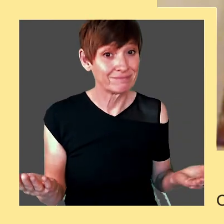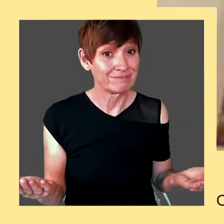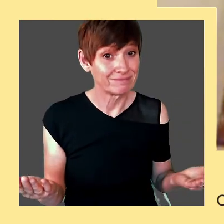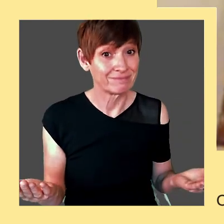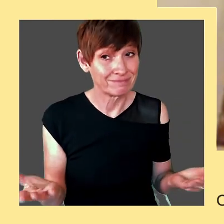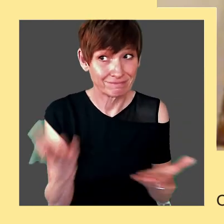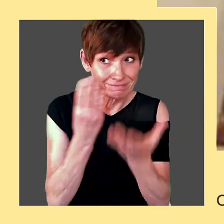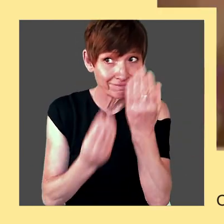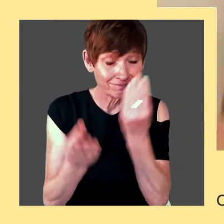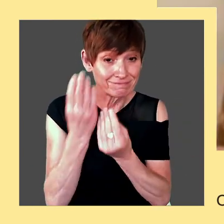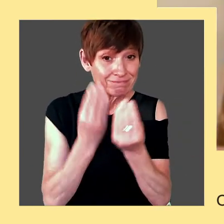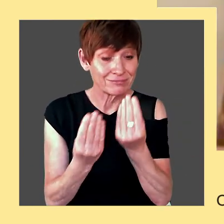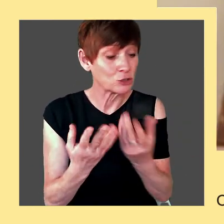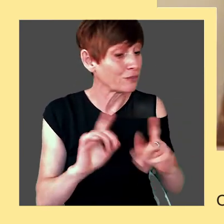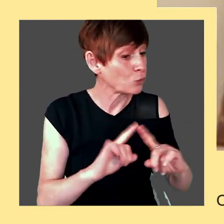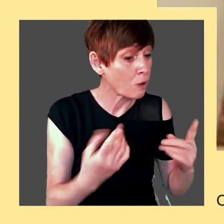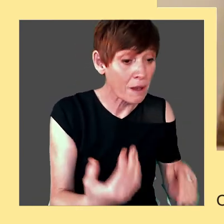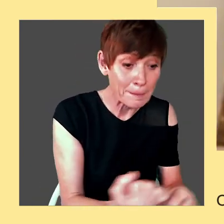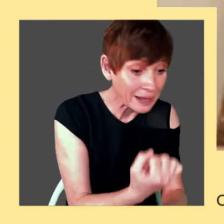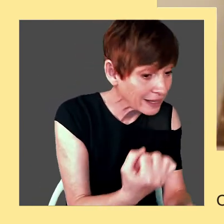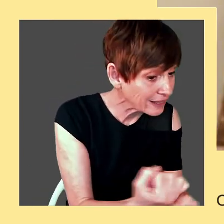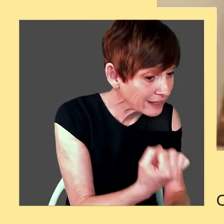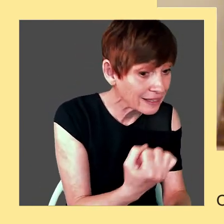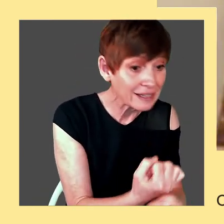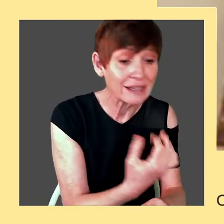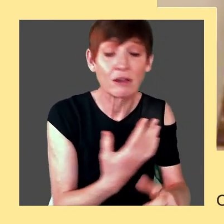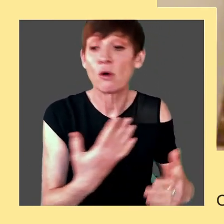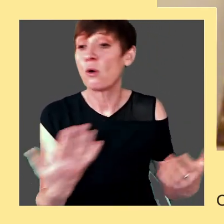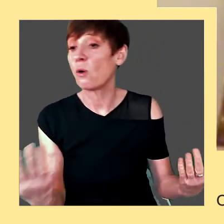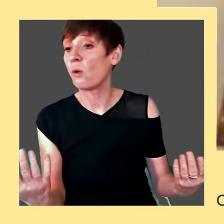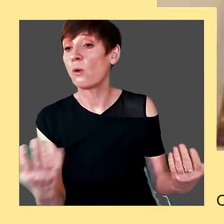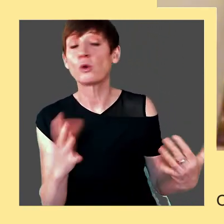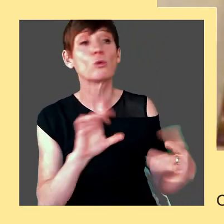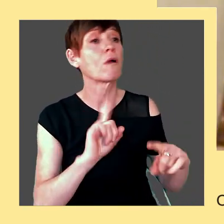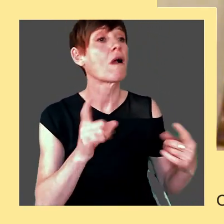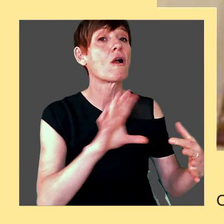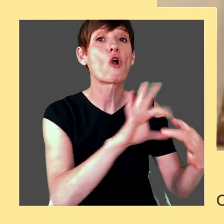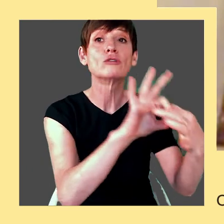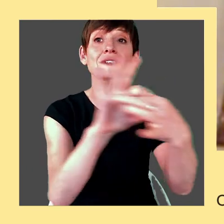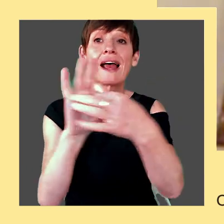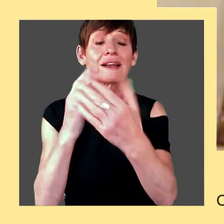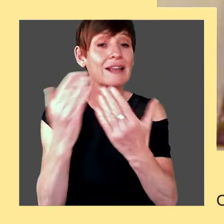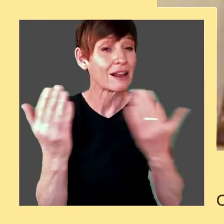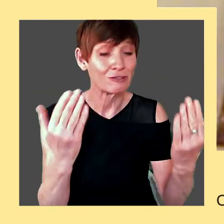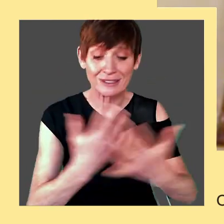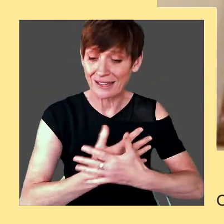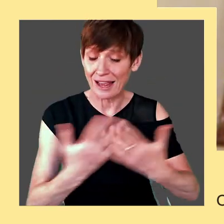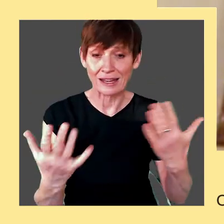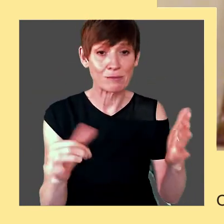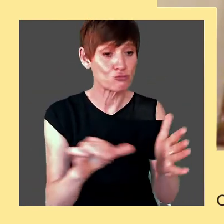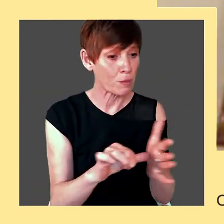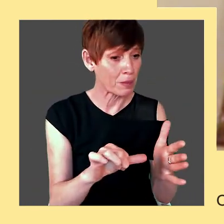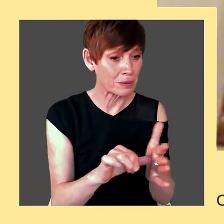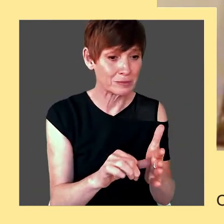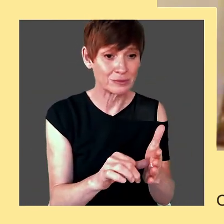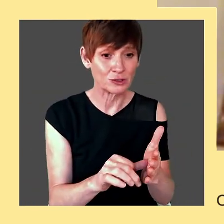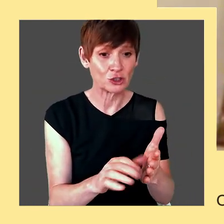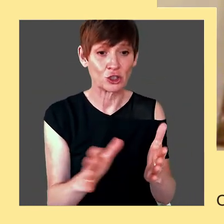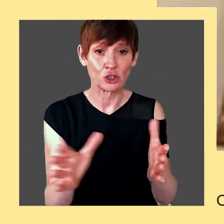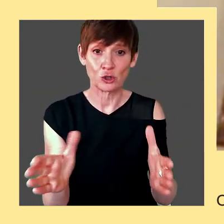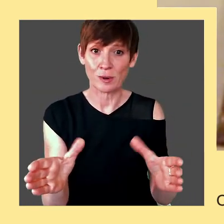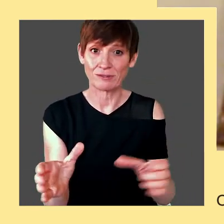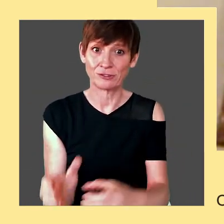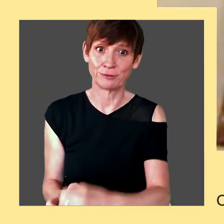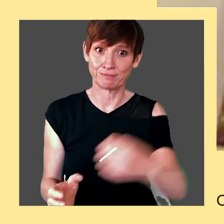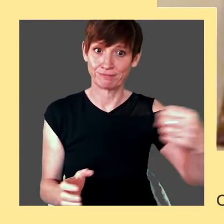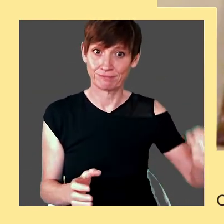have a problem to make the things, if you have a problem to contact with the galleries, if you have a problem to anything, sometimes everything is